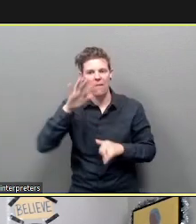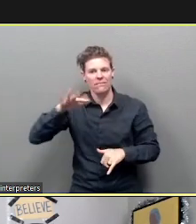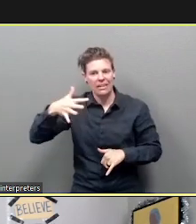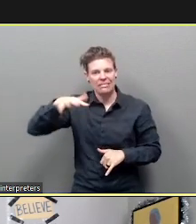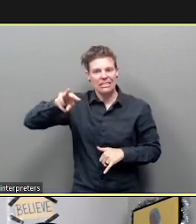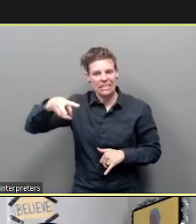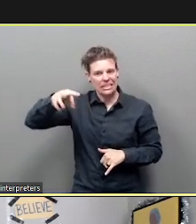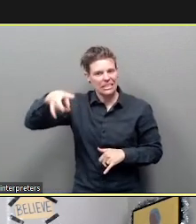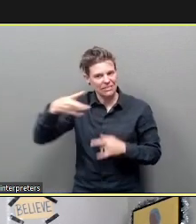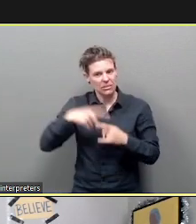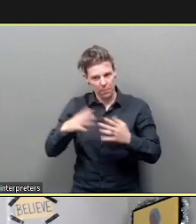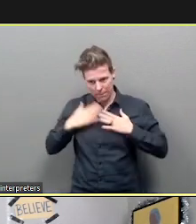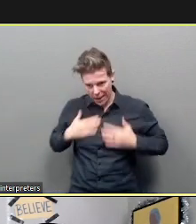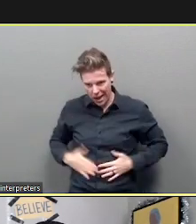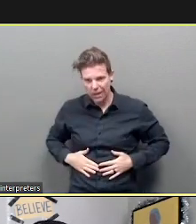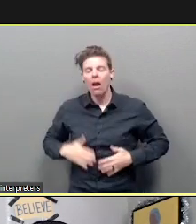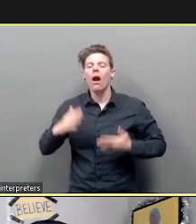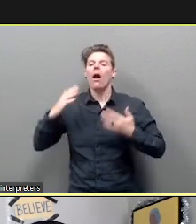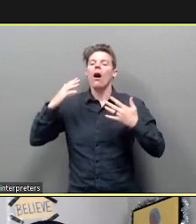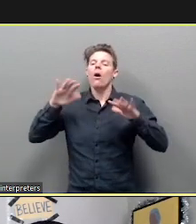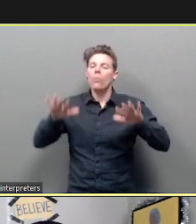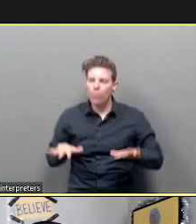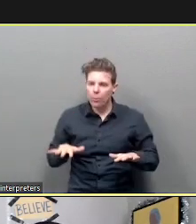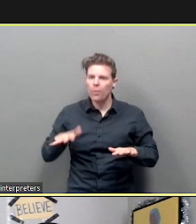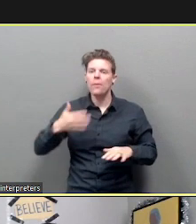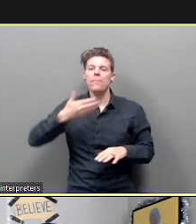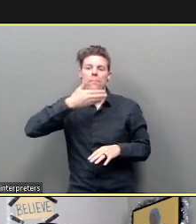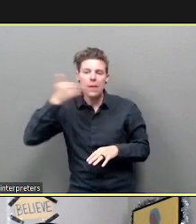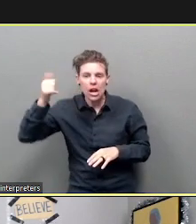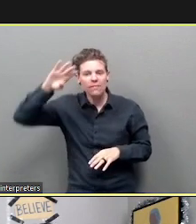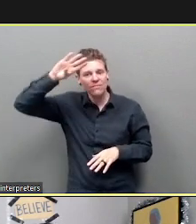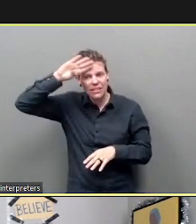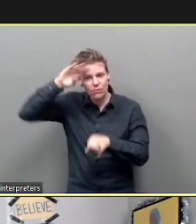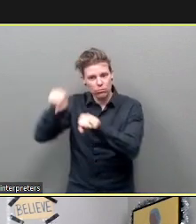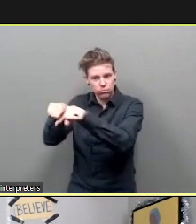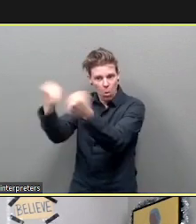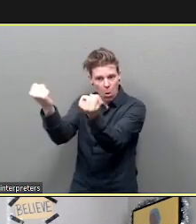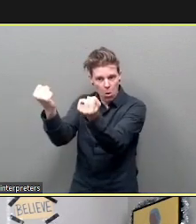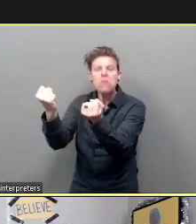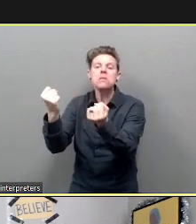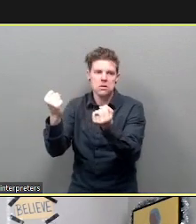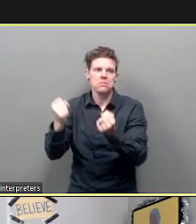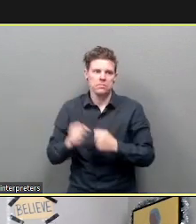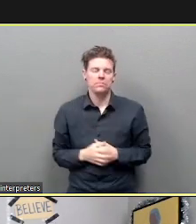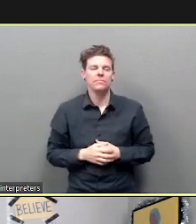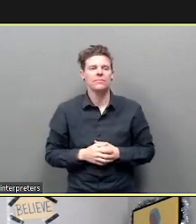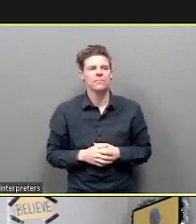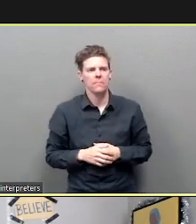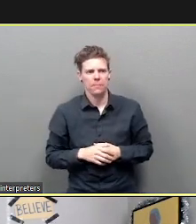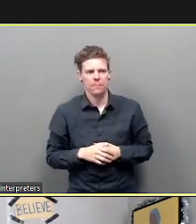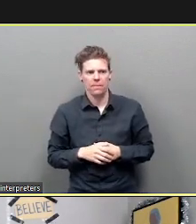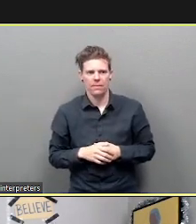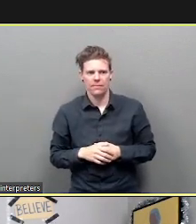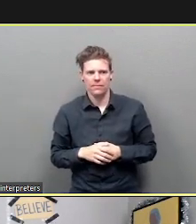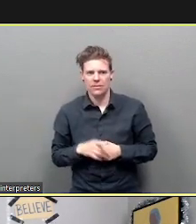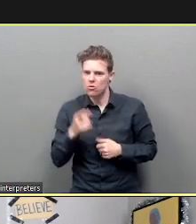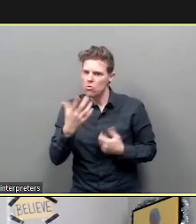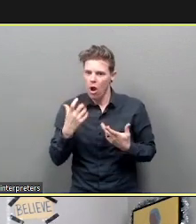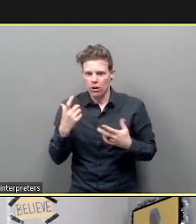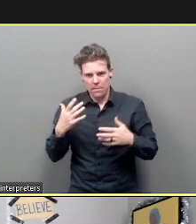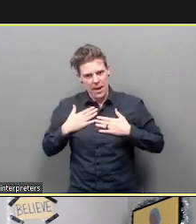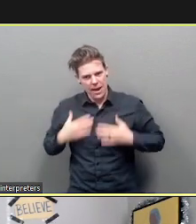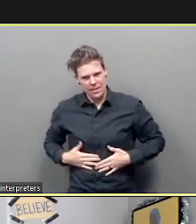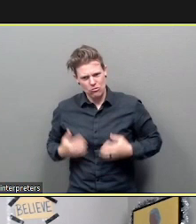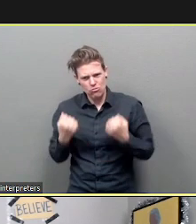to do now is just really how to live with COVID, how to prevent the spread of COVID. Tell anyone you recently had